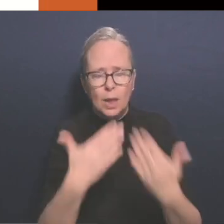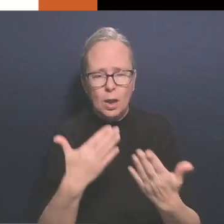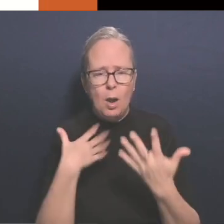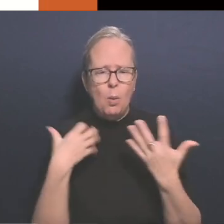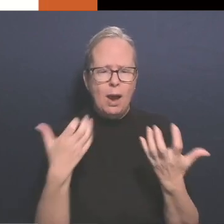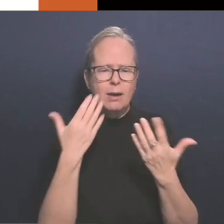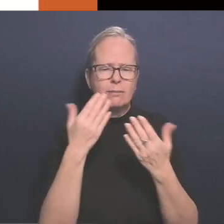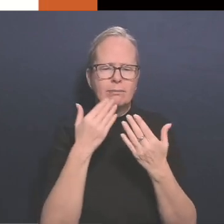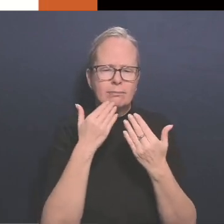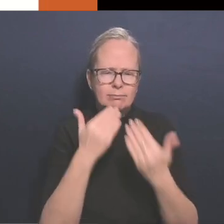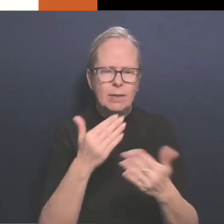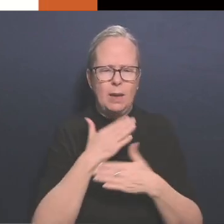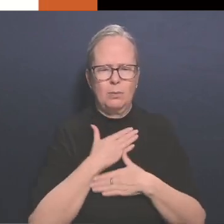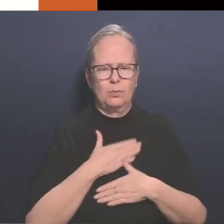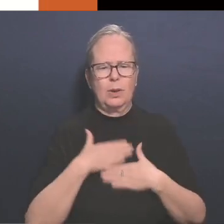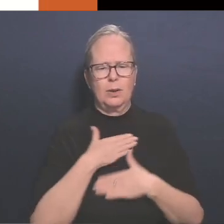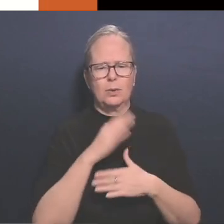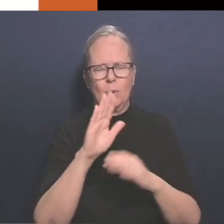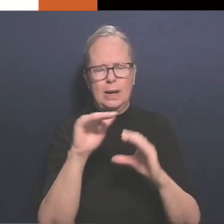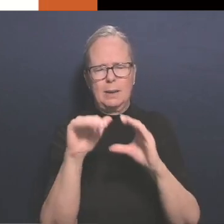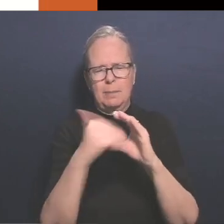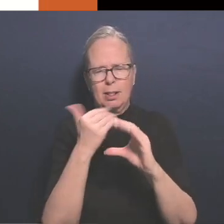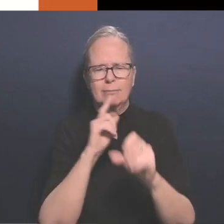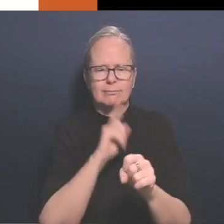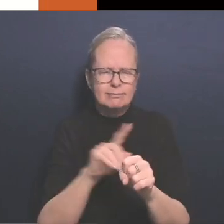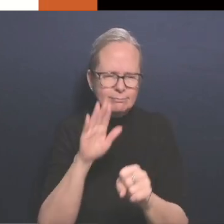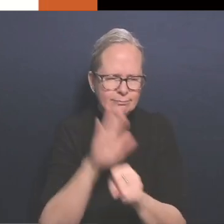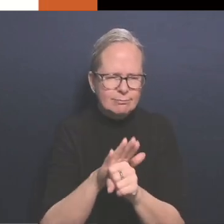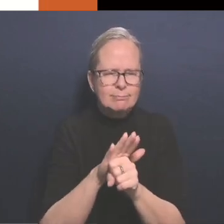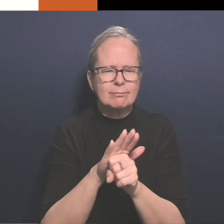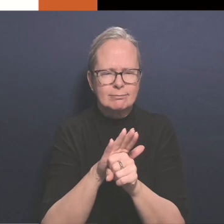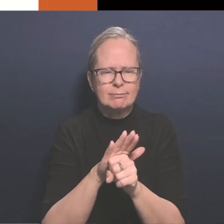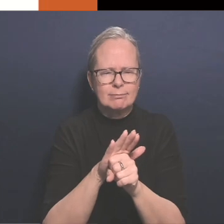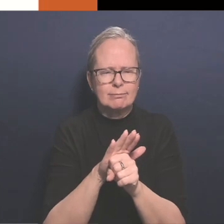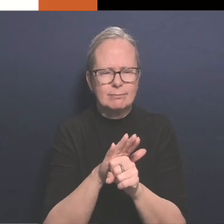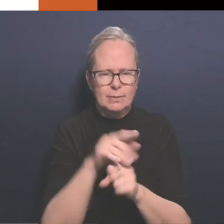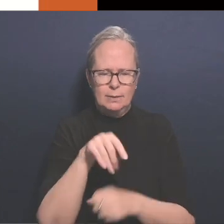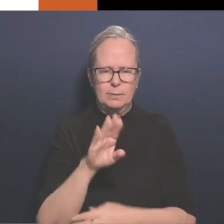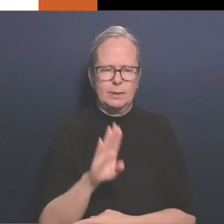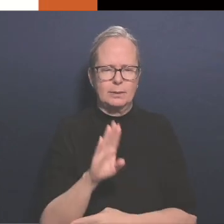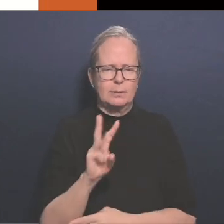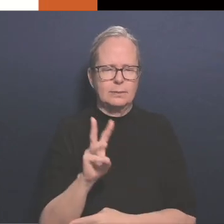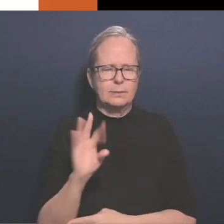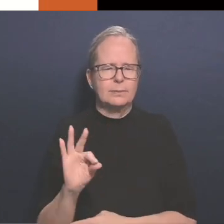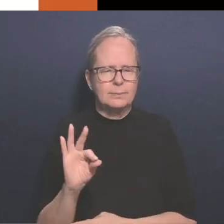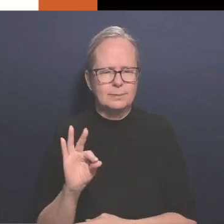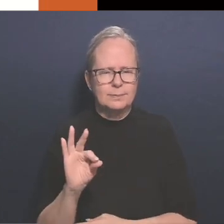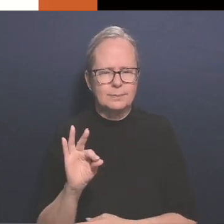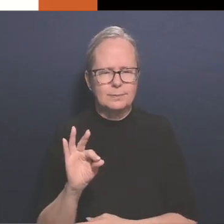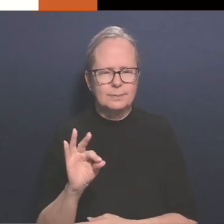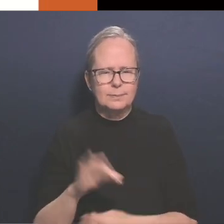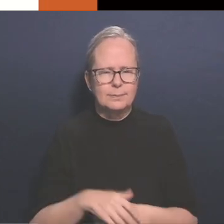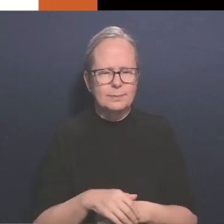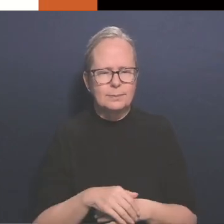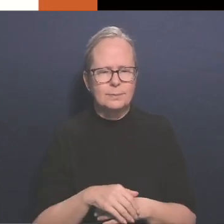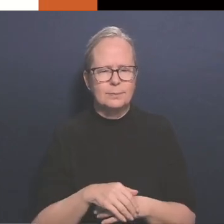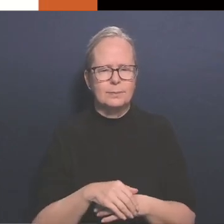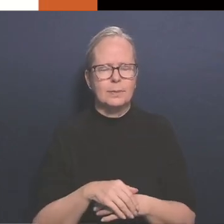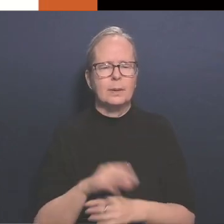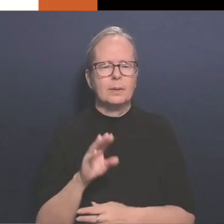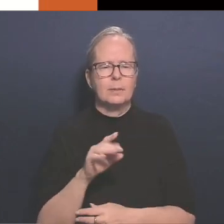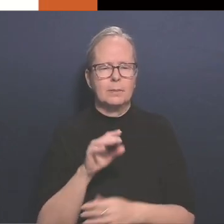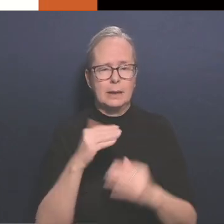The government, okay. oh, sorry, go ahead, David. Okay, yes. So we work closely with the